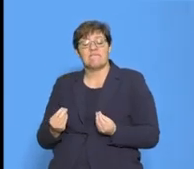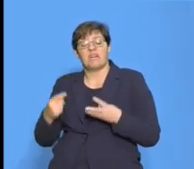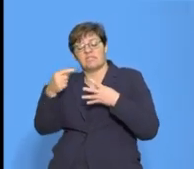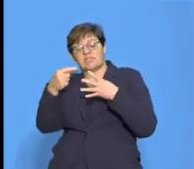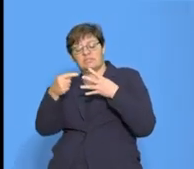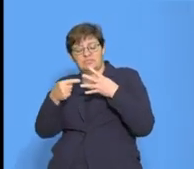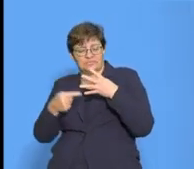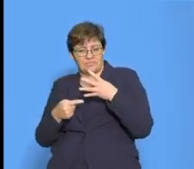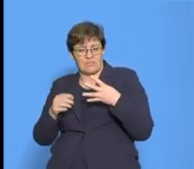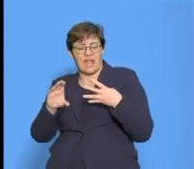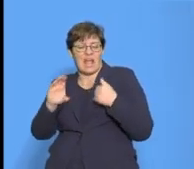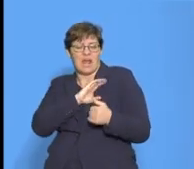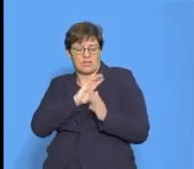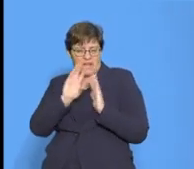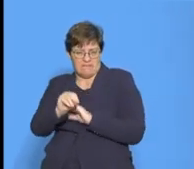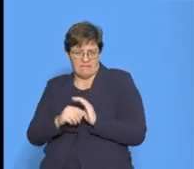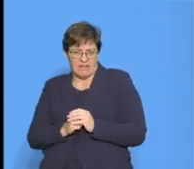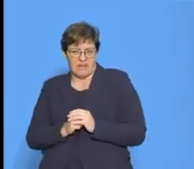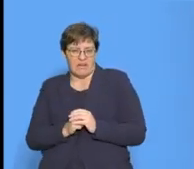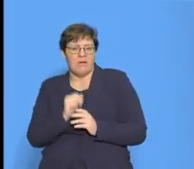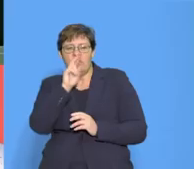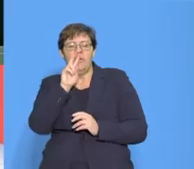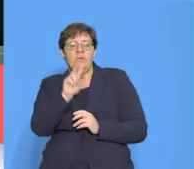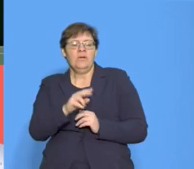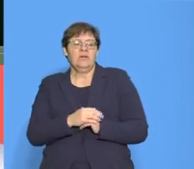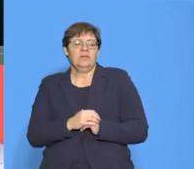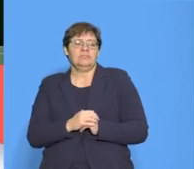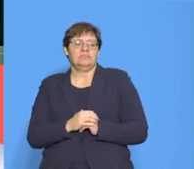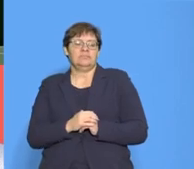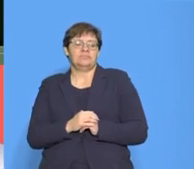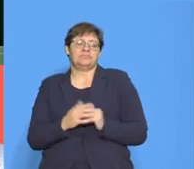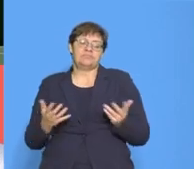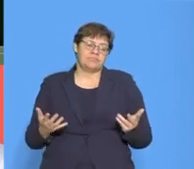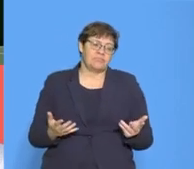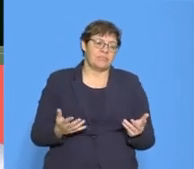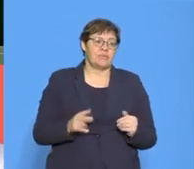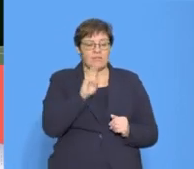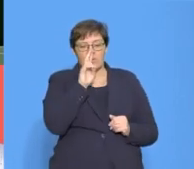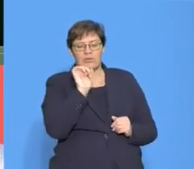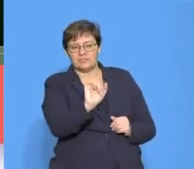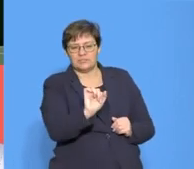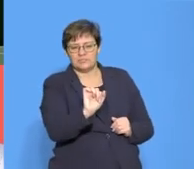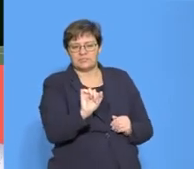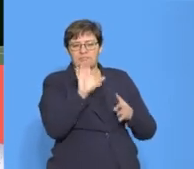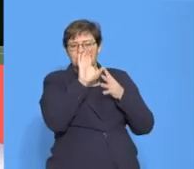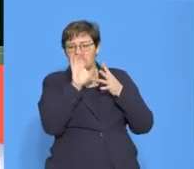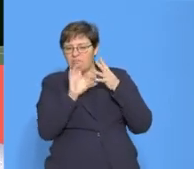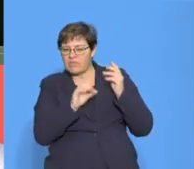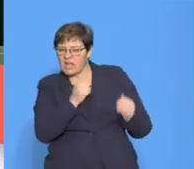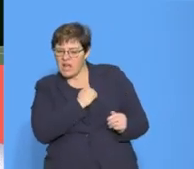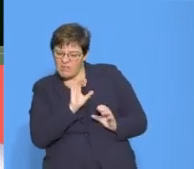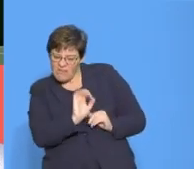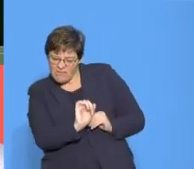certain characteristics. And this is how we classify. We have a look at an organism and we have a look to see